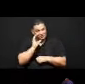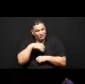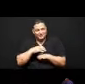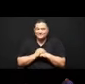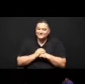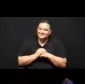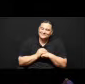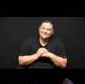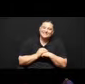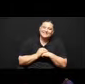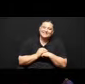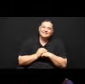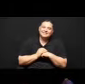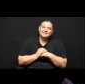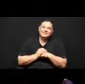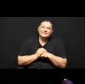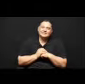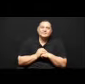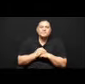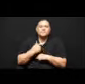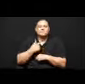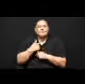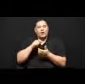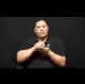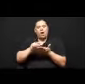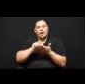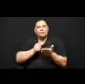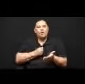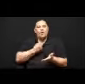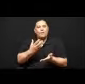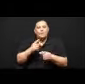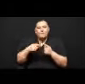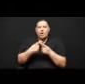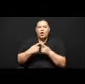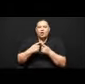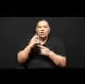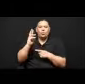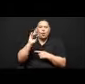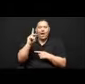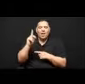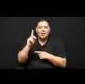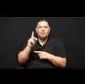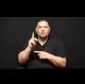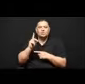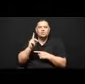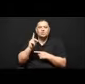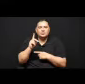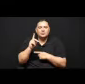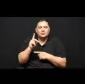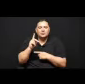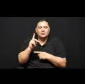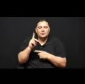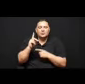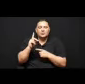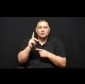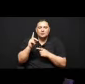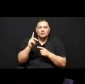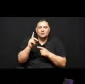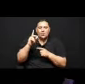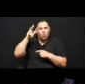I write a poem about the wild horse, this enduring, wind-drinking runner of desert and